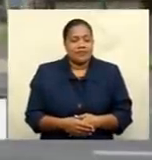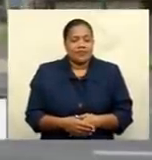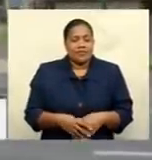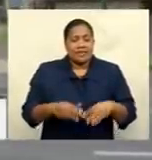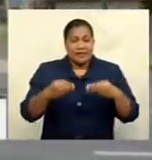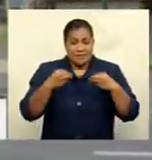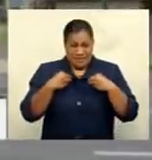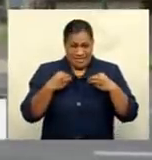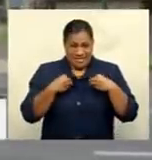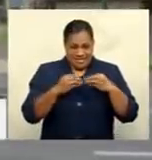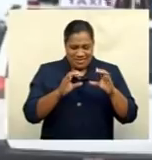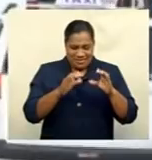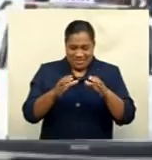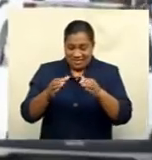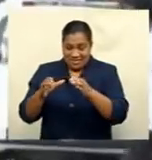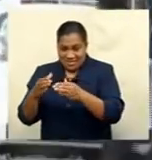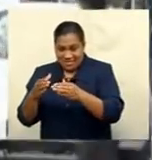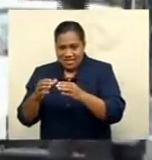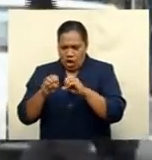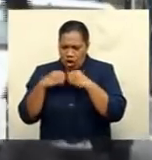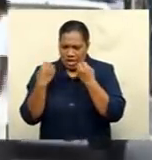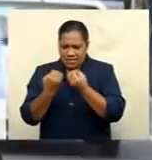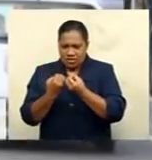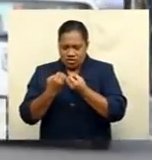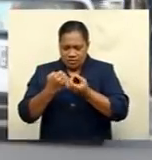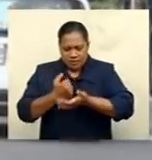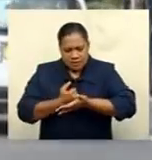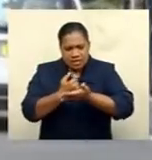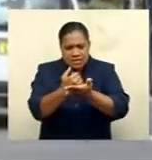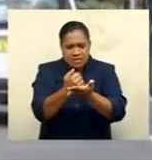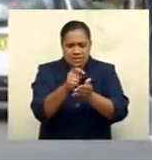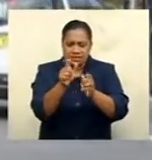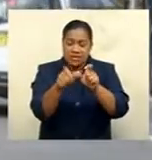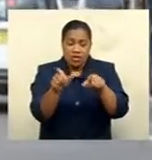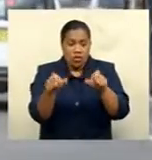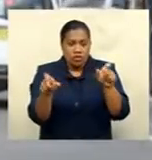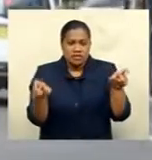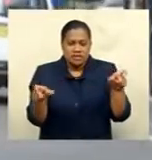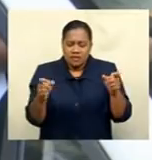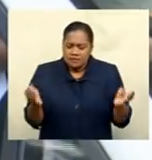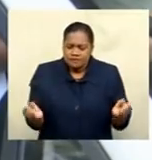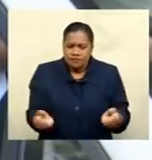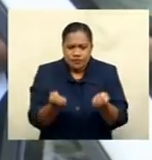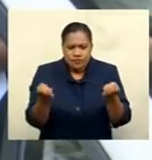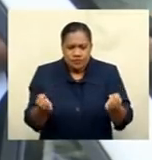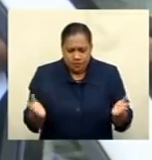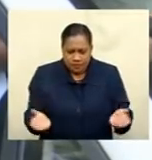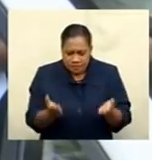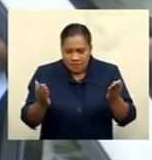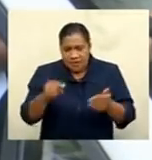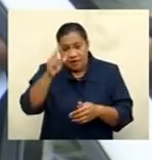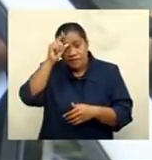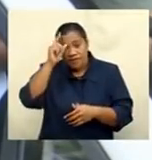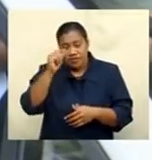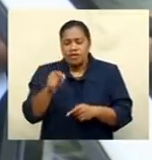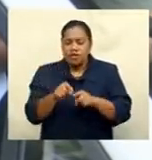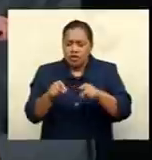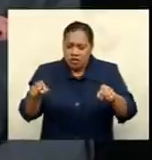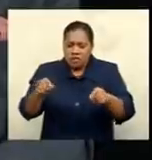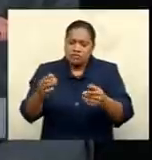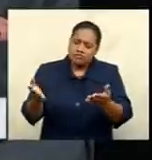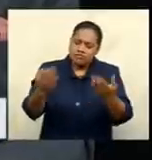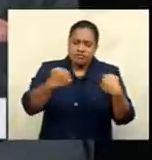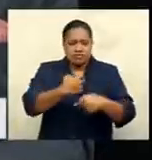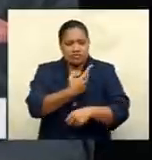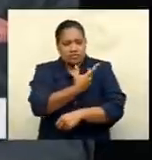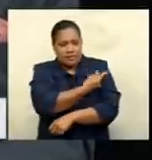and organizations have stepped forward to assist relevant stakeholders in encouraging Fijians to get vaccinated. They recognize it is in the interest